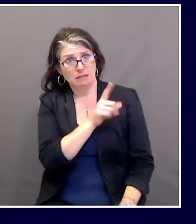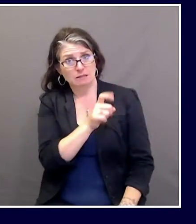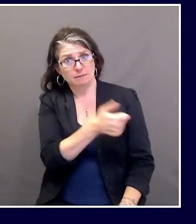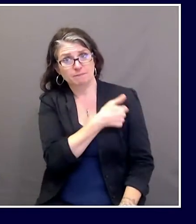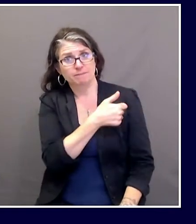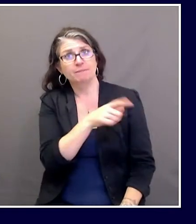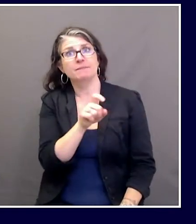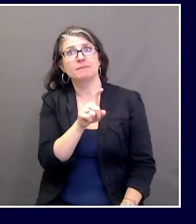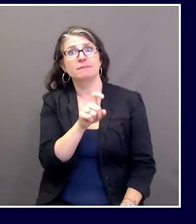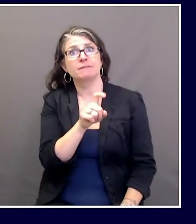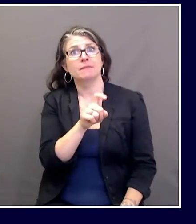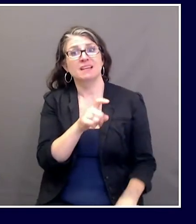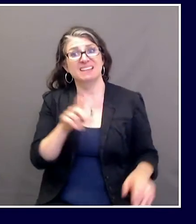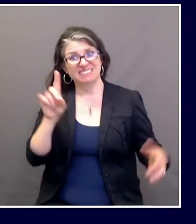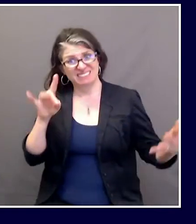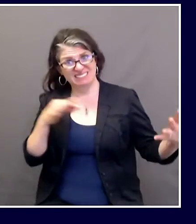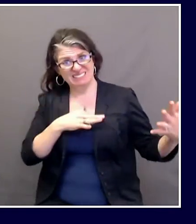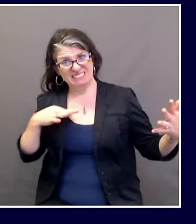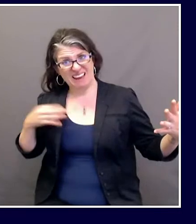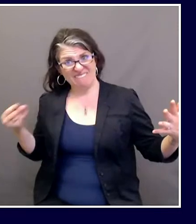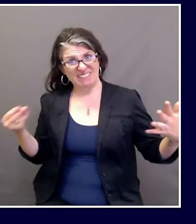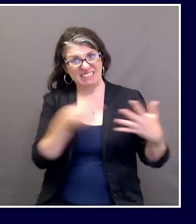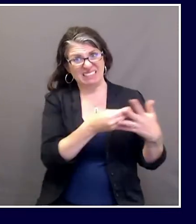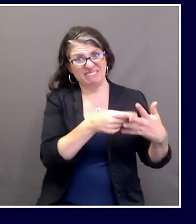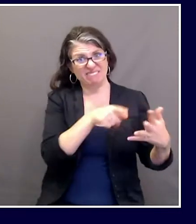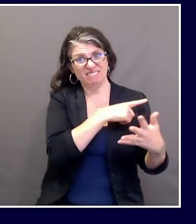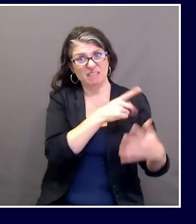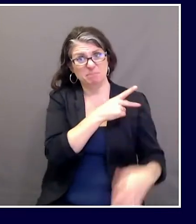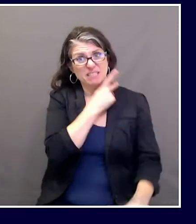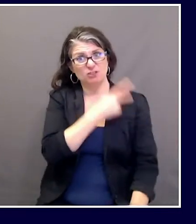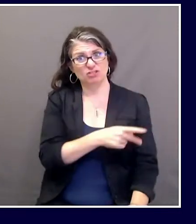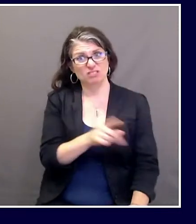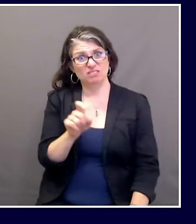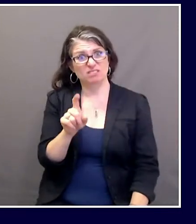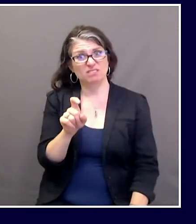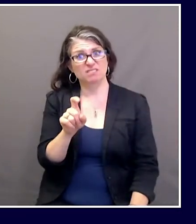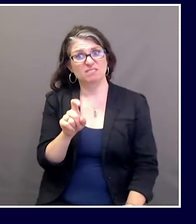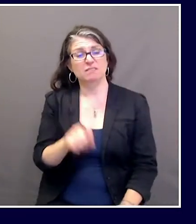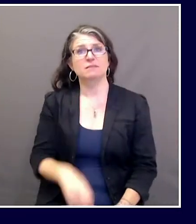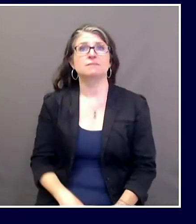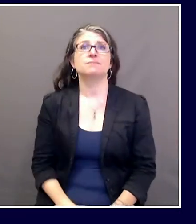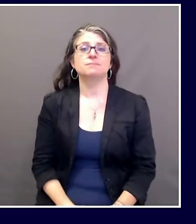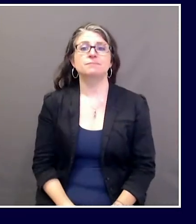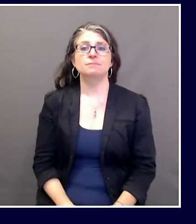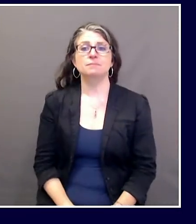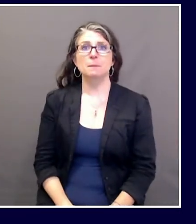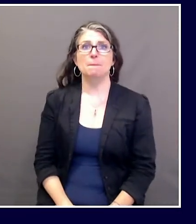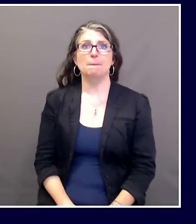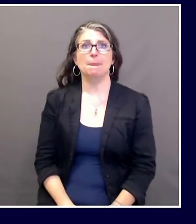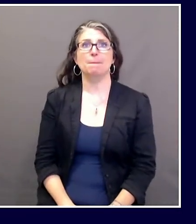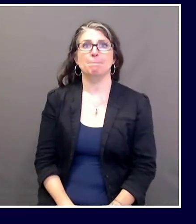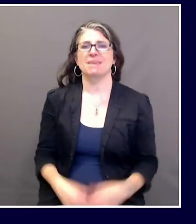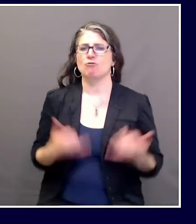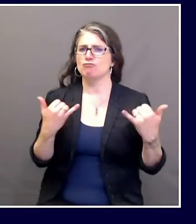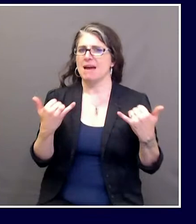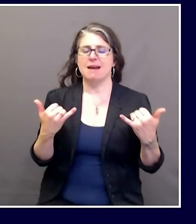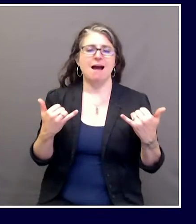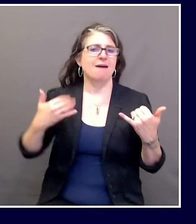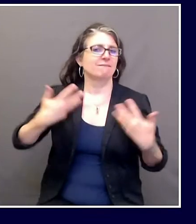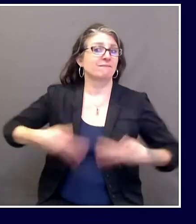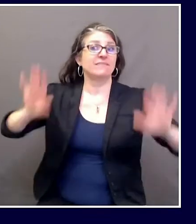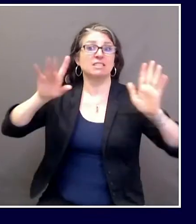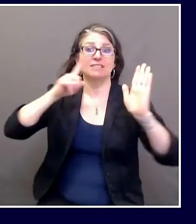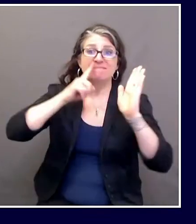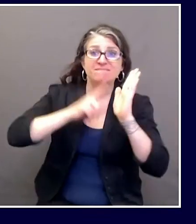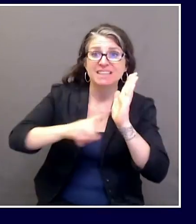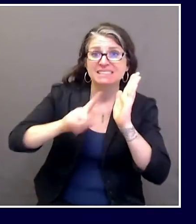We're right now assessing the vaccination status of the 5 patients who we know who have been affected. And Amy, as you